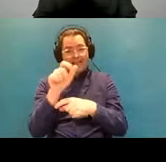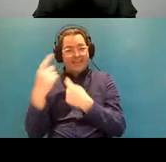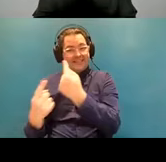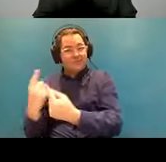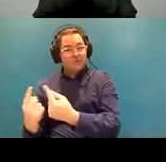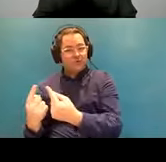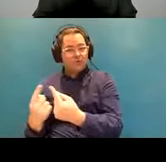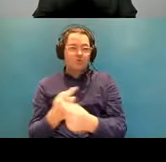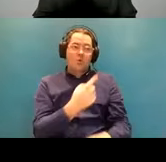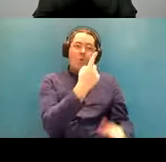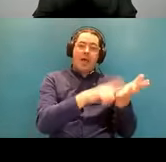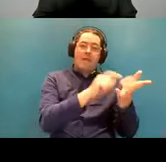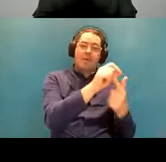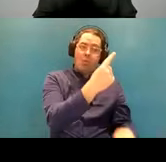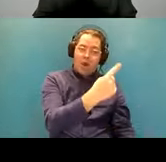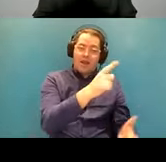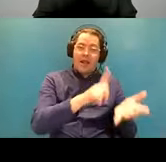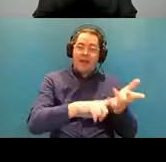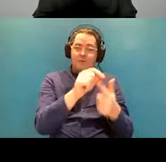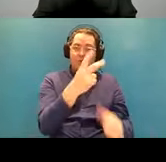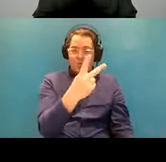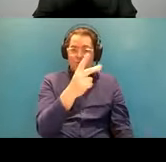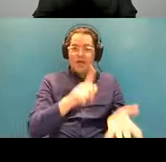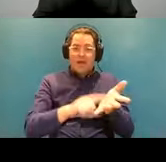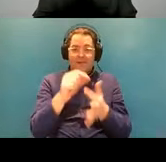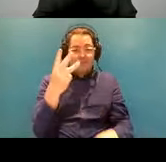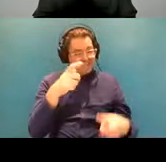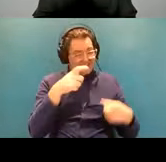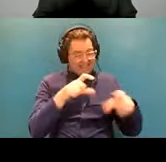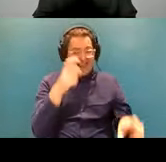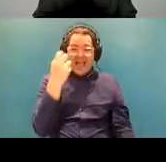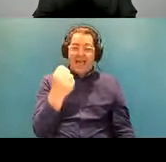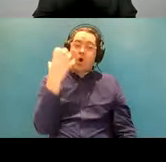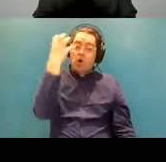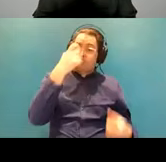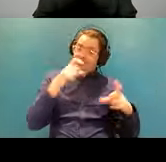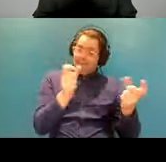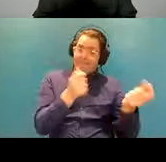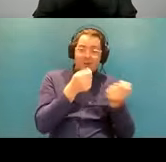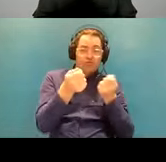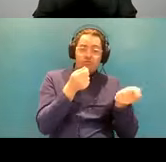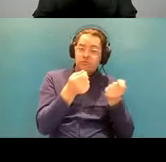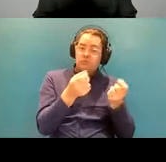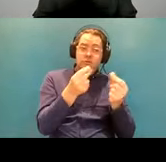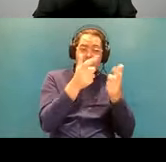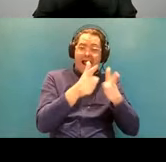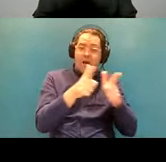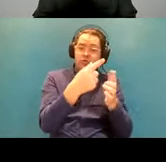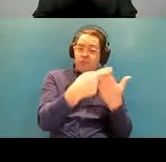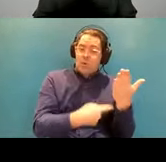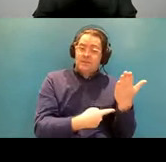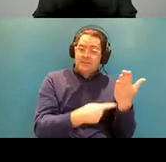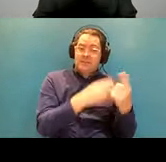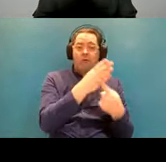still managing languages as are companies. I think we can critique, but also